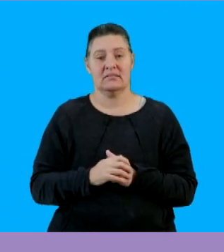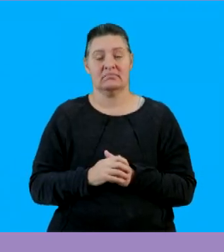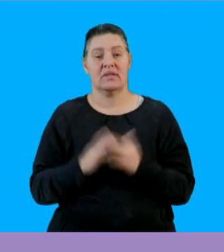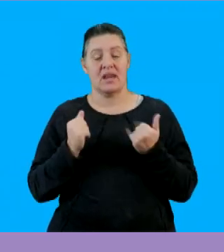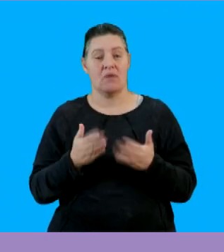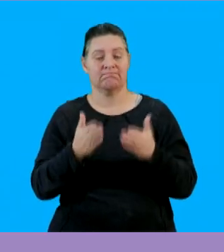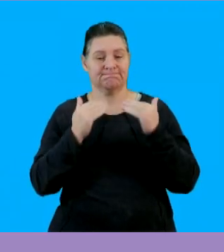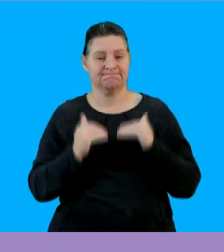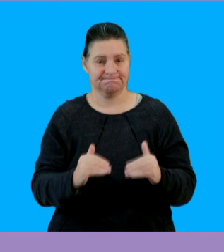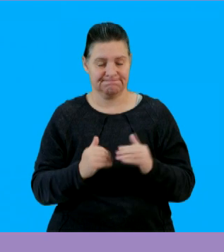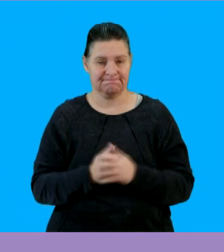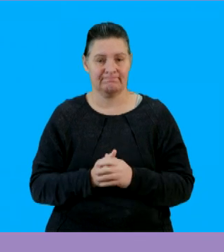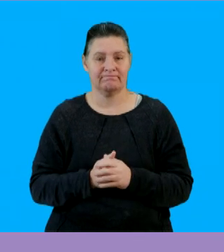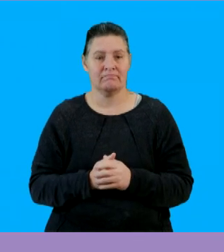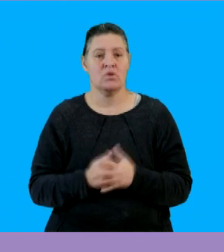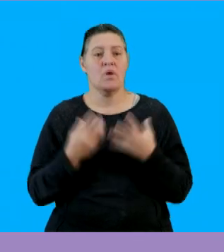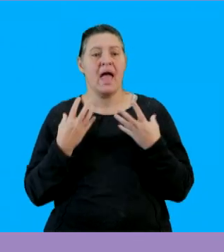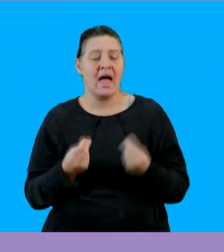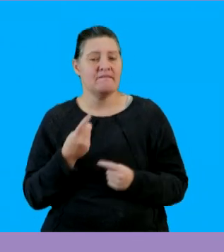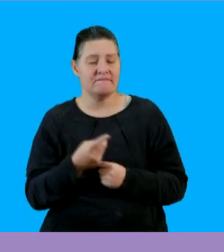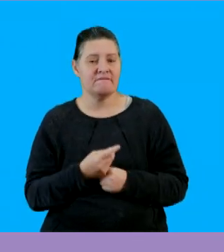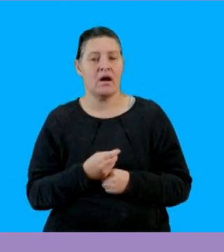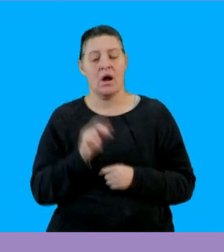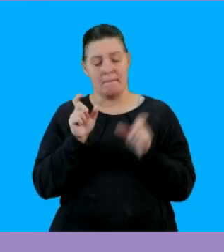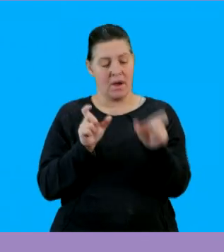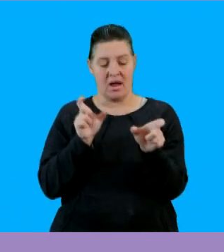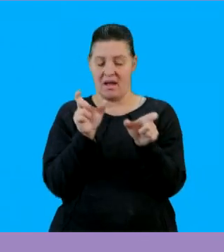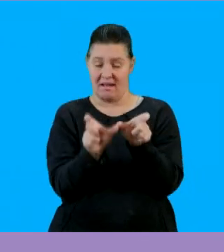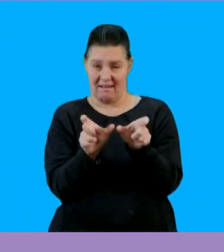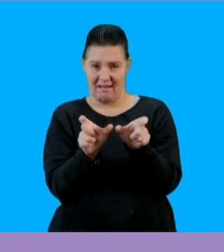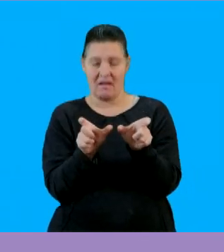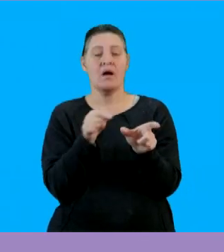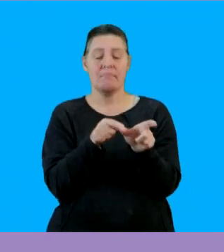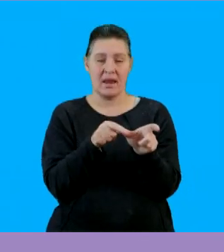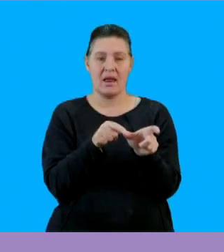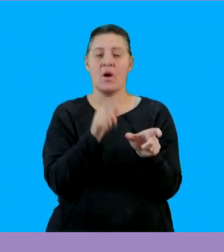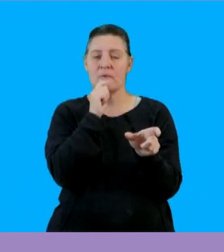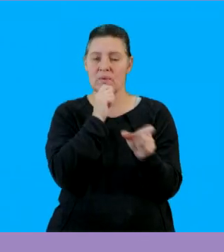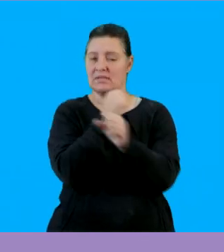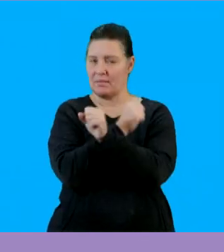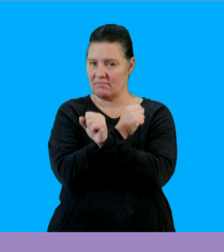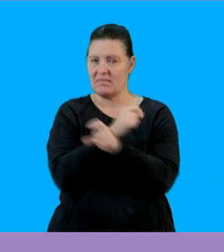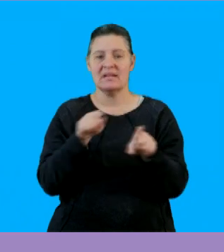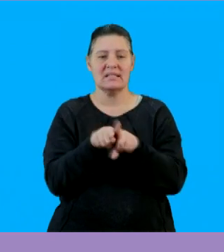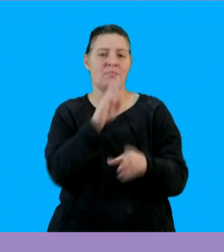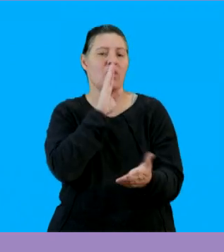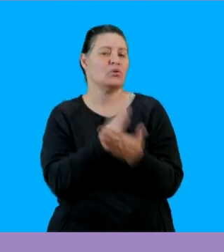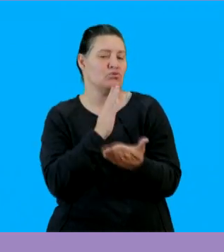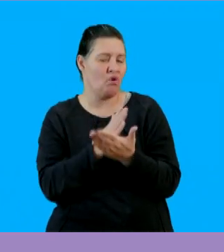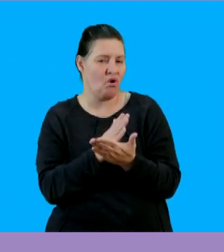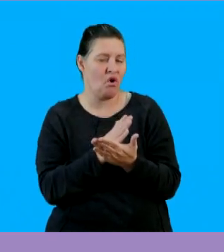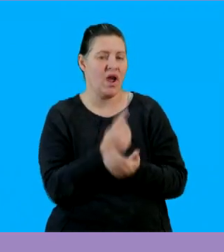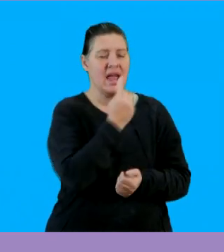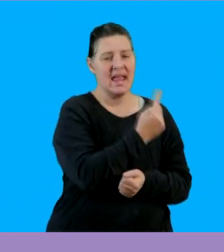the t. Let's go on to the next one. So we have here two binomials, and we are going to multiply using that